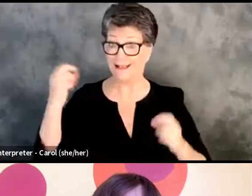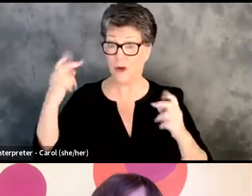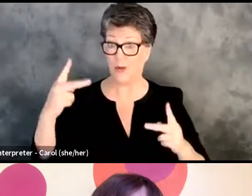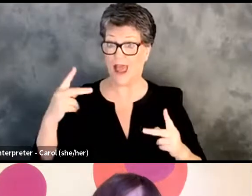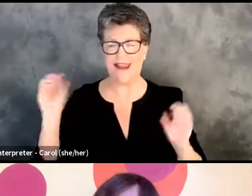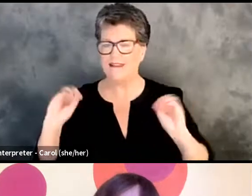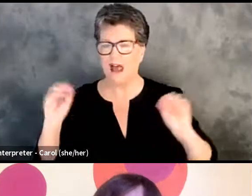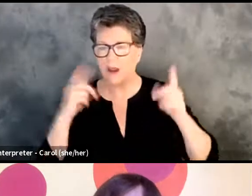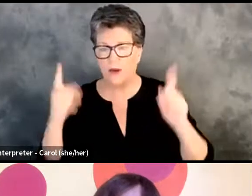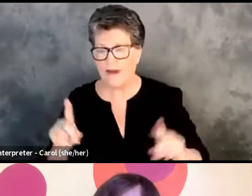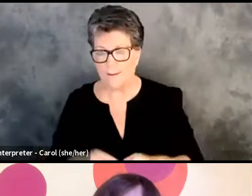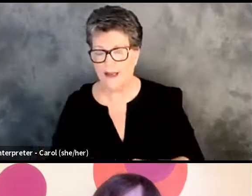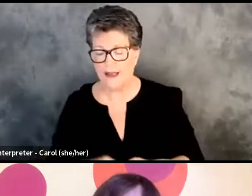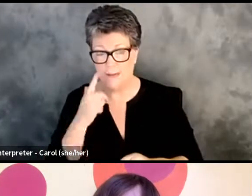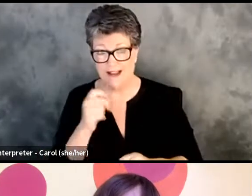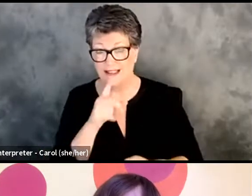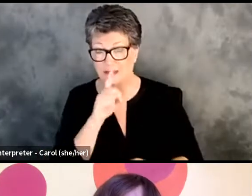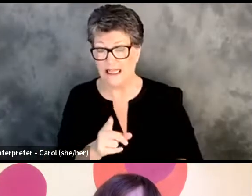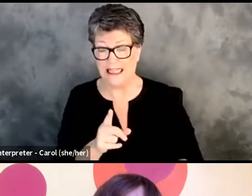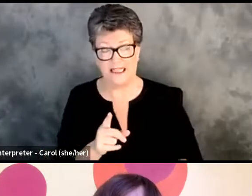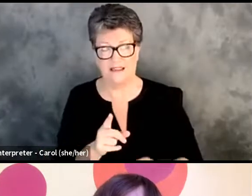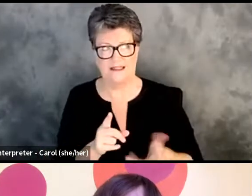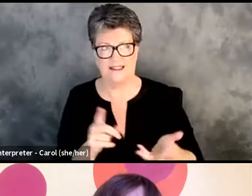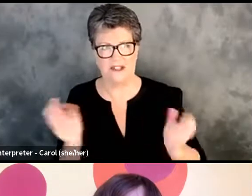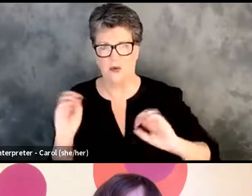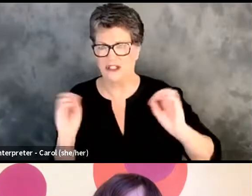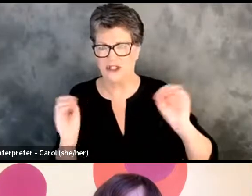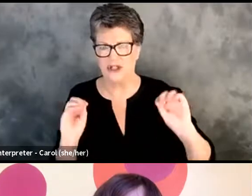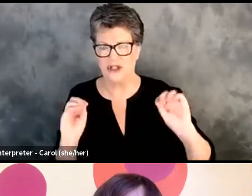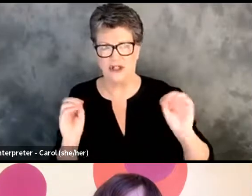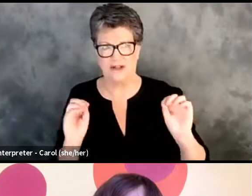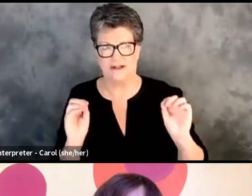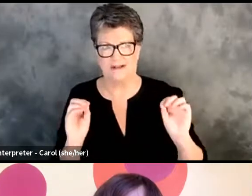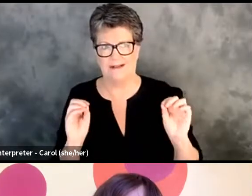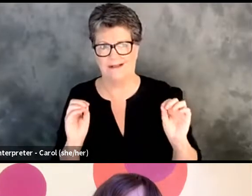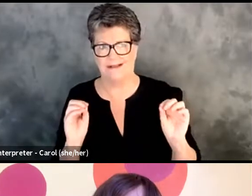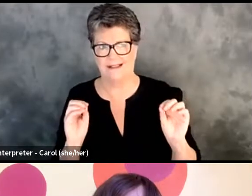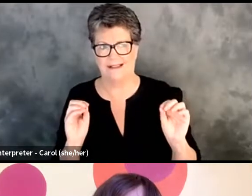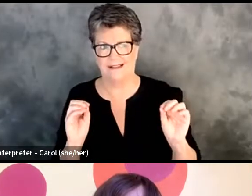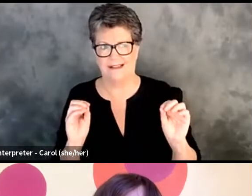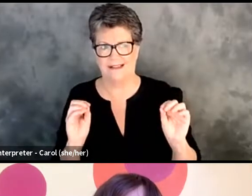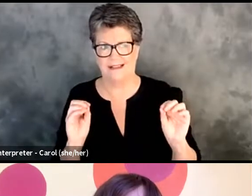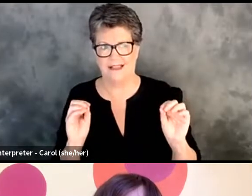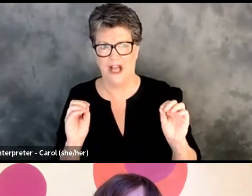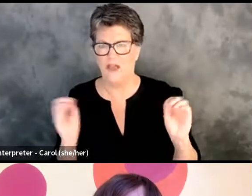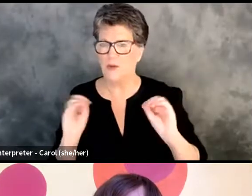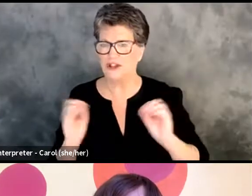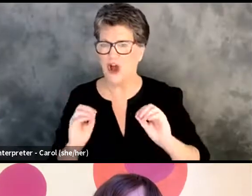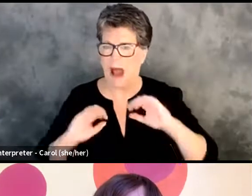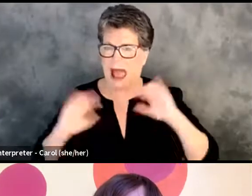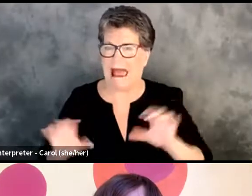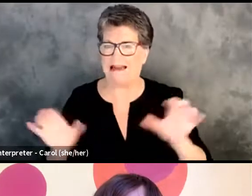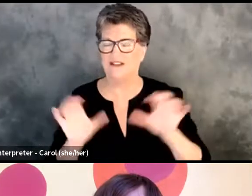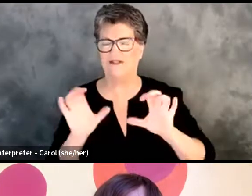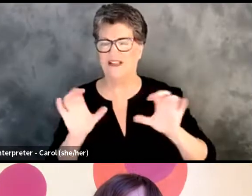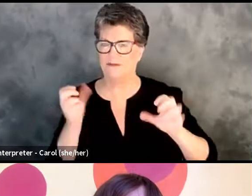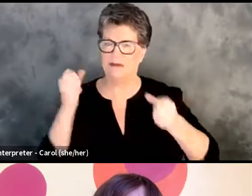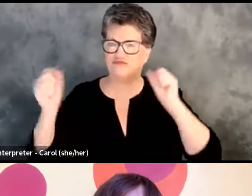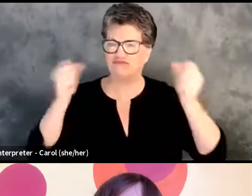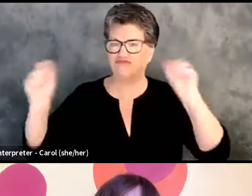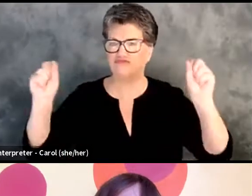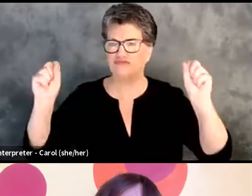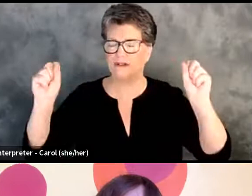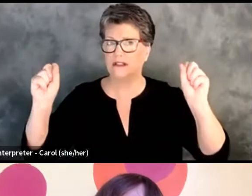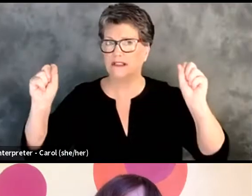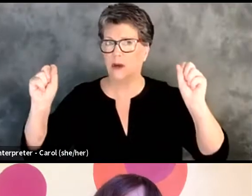would have happened because there really wasn't anywhere near the size of the movement that we have now, and it's still much smaller than it